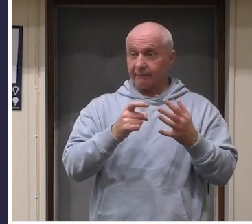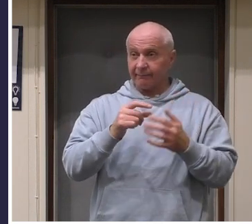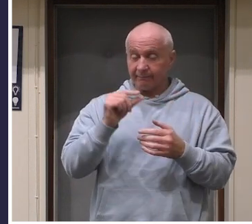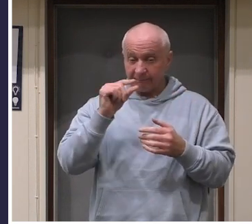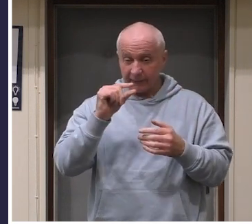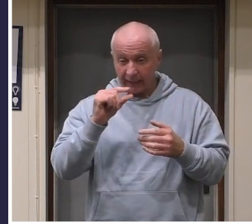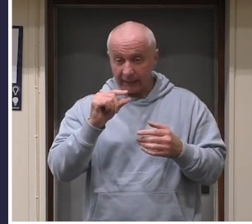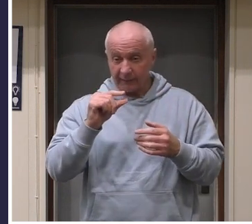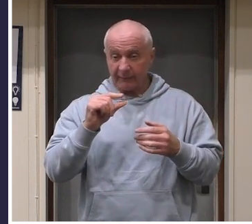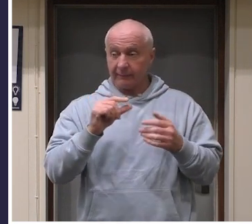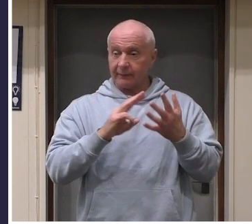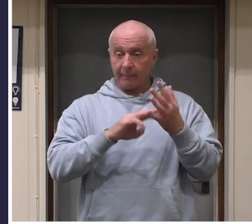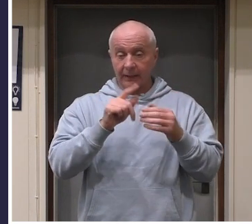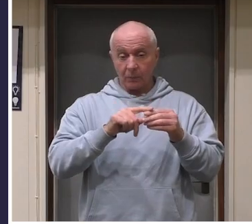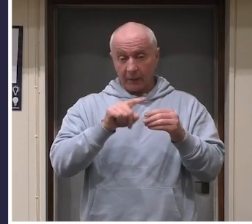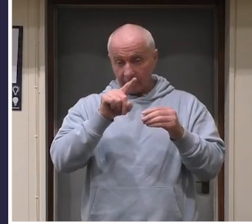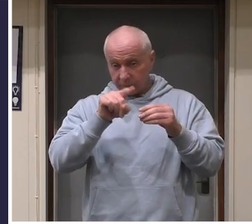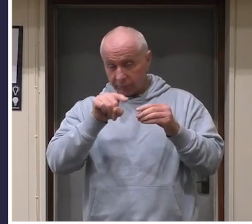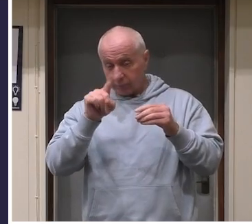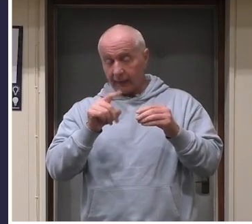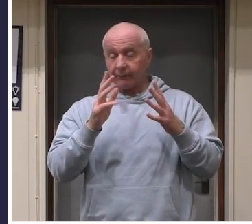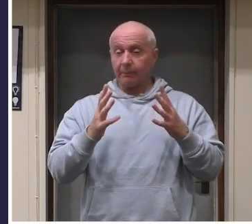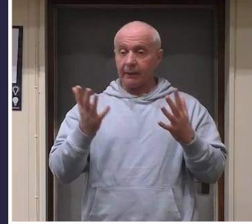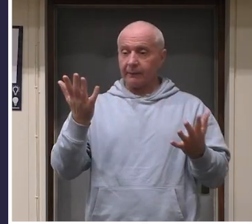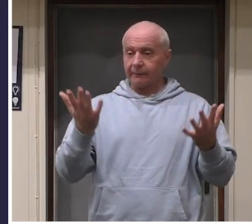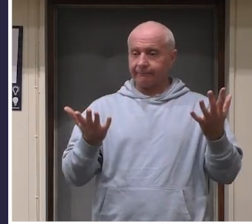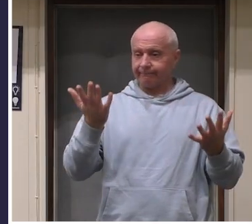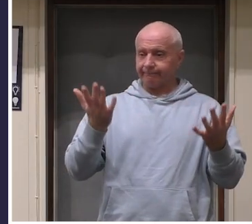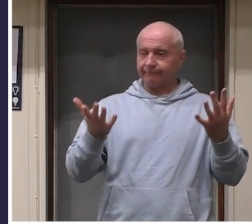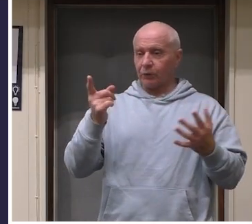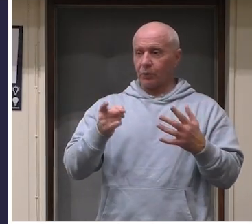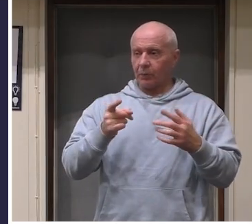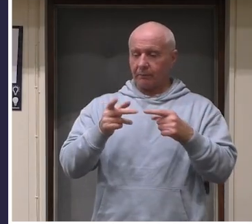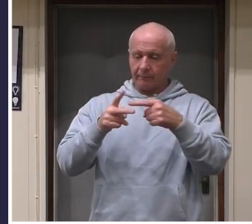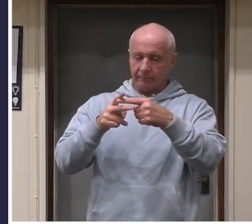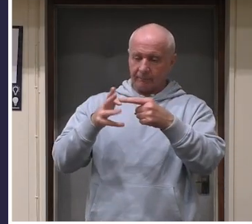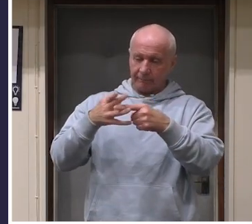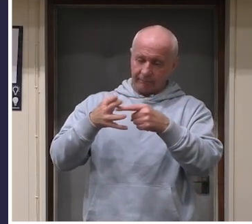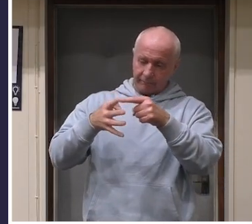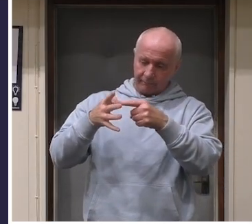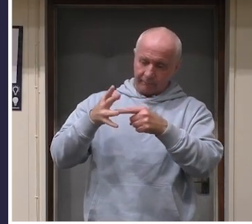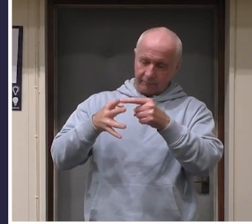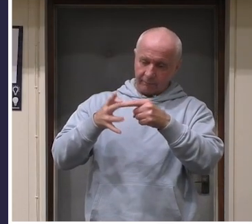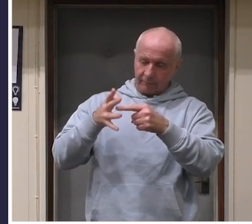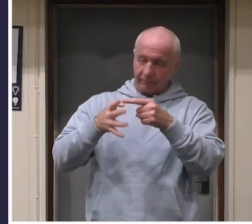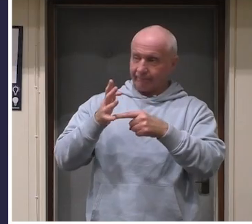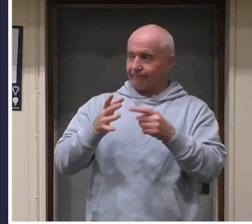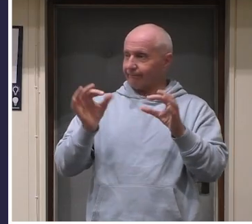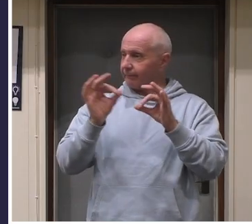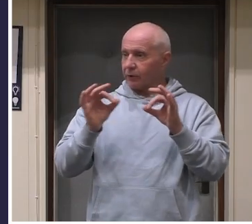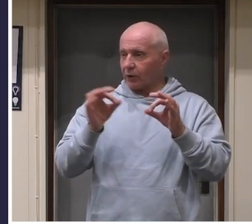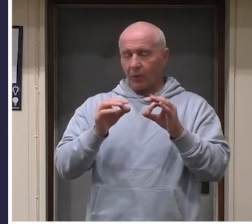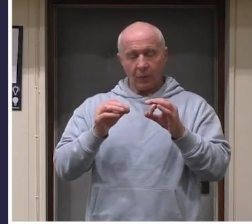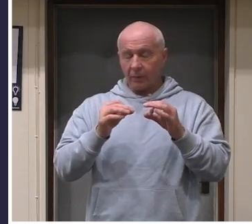of experiment, the matter wavelength needs to be comparable to the separation between two slits. And there's no